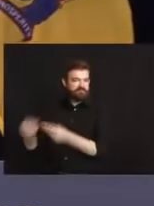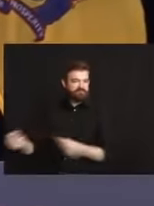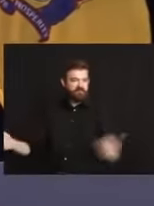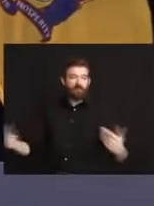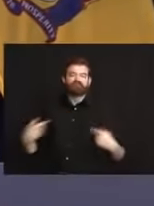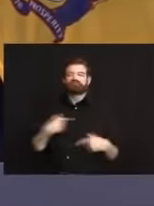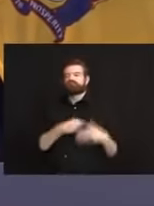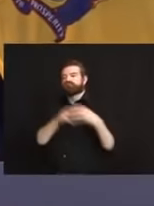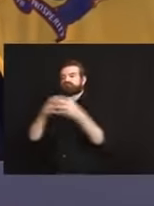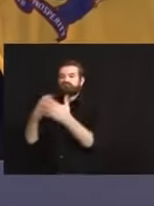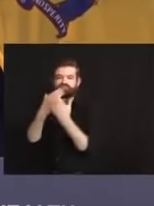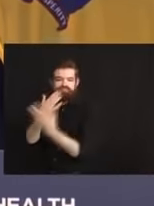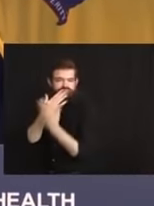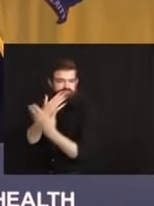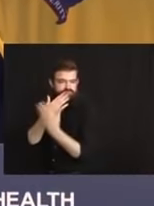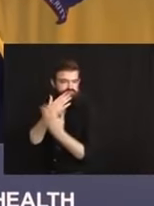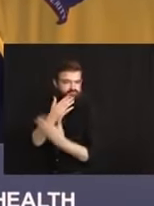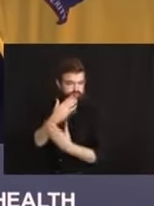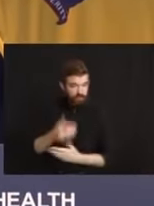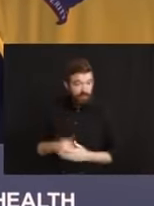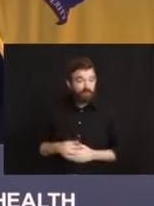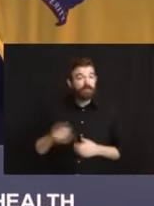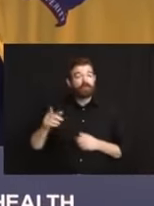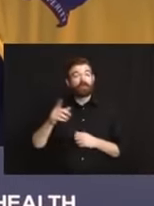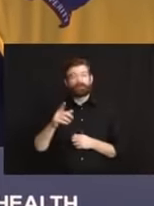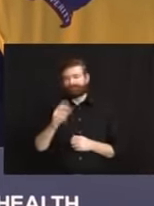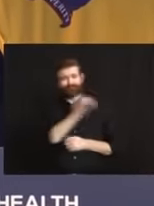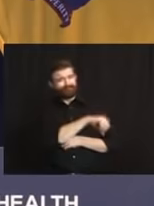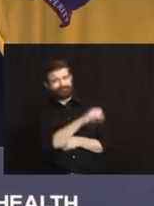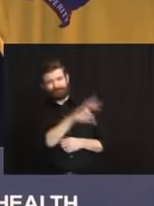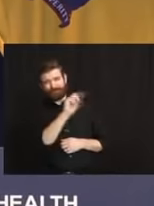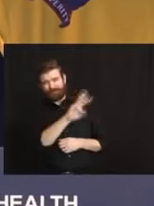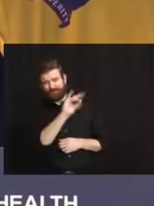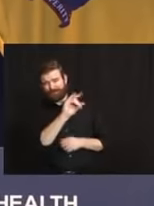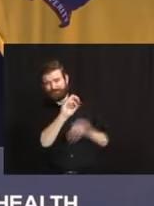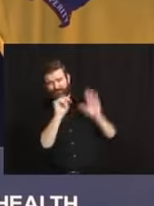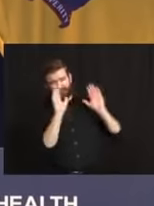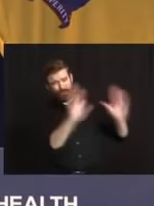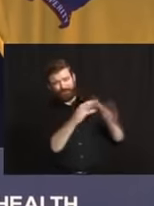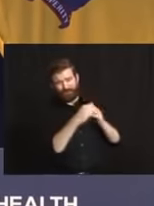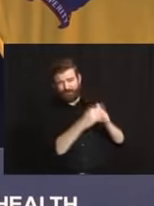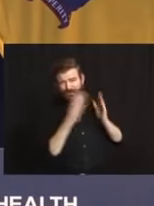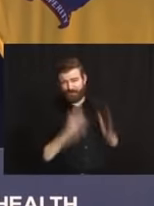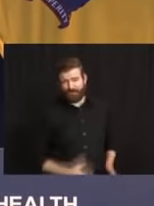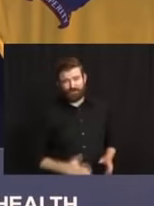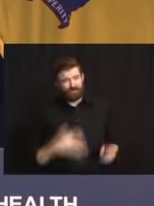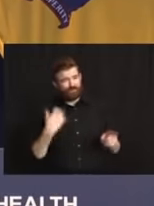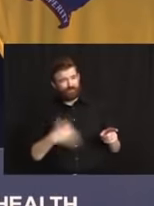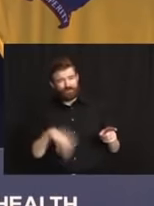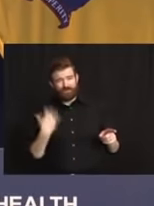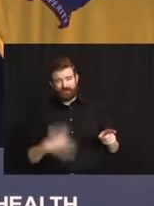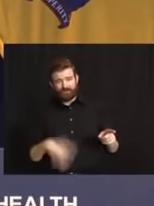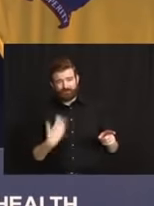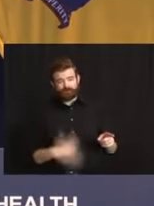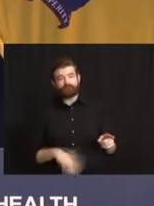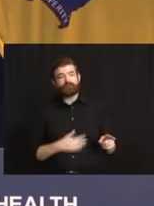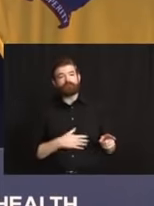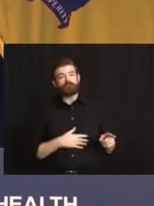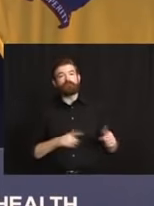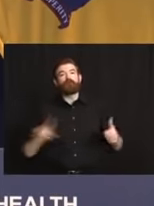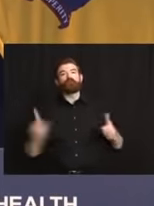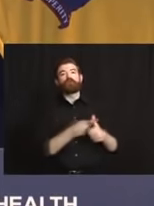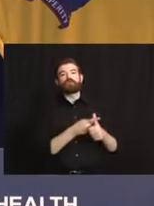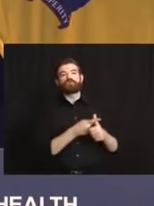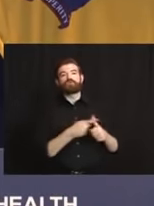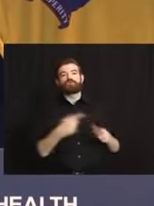great leader. As we mentioned a couple of weeks ago, he was the first faith-based institution to do testing on site. He's been a